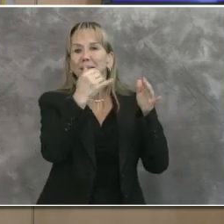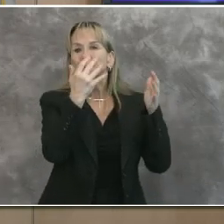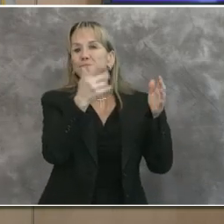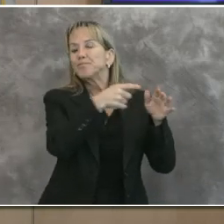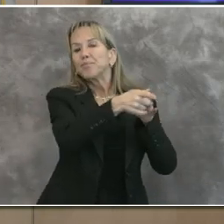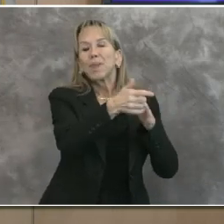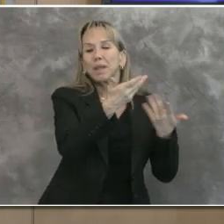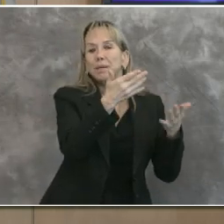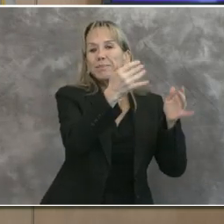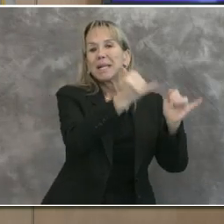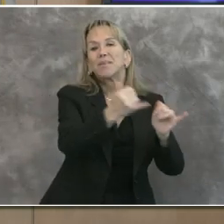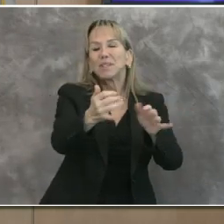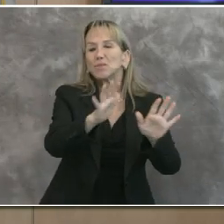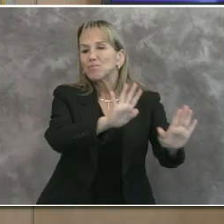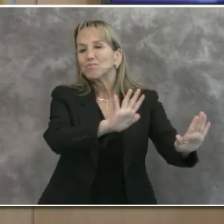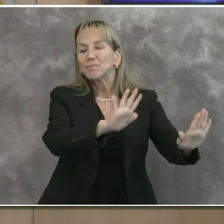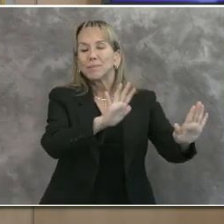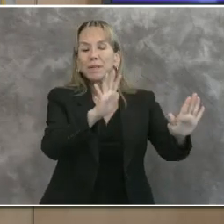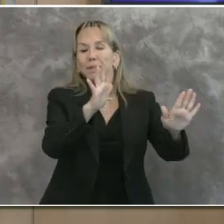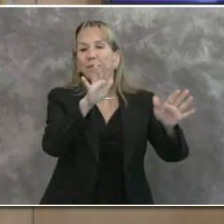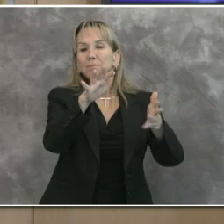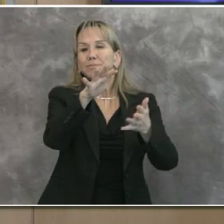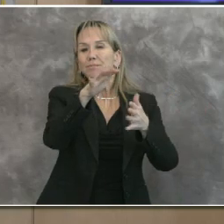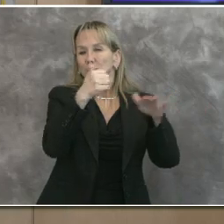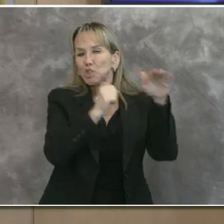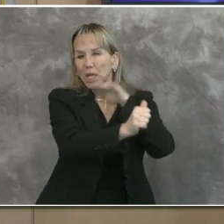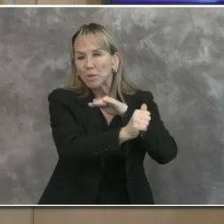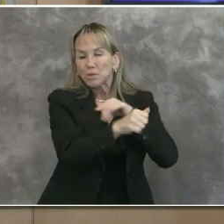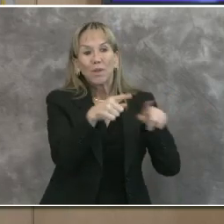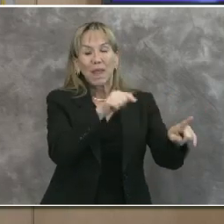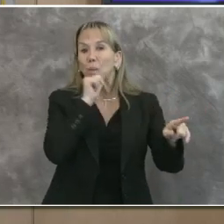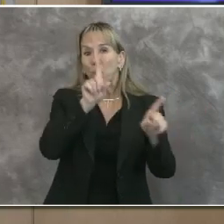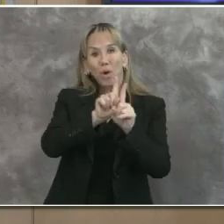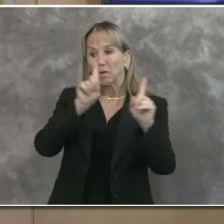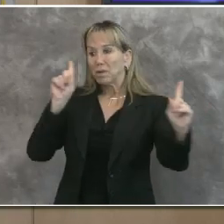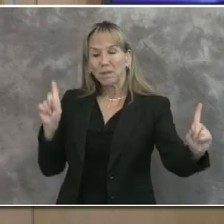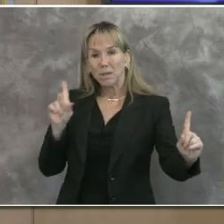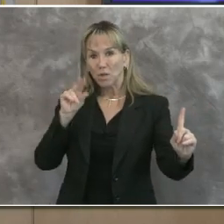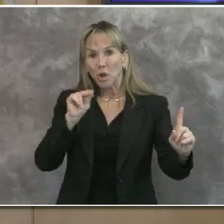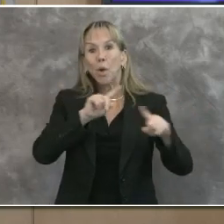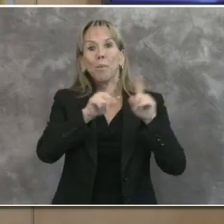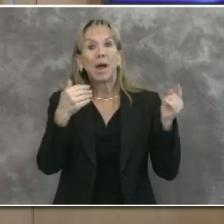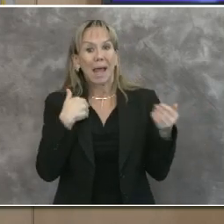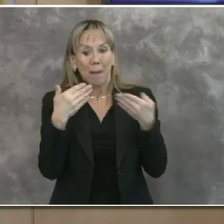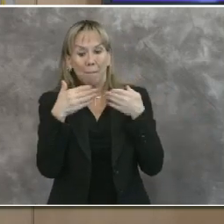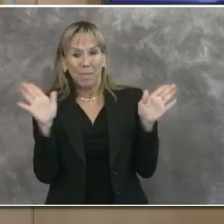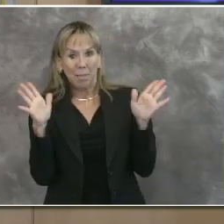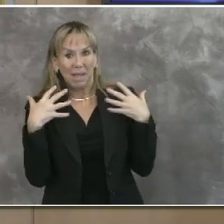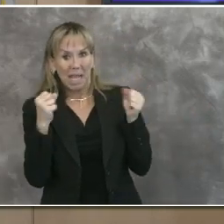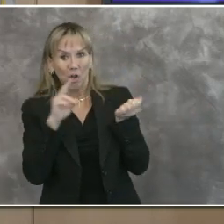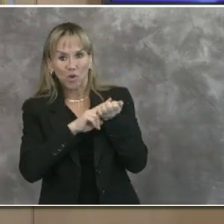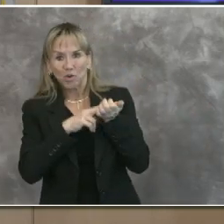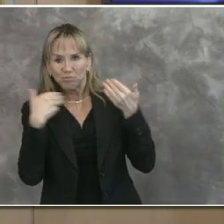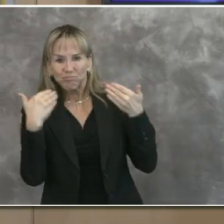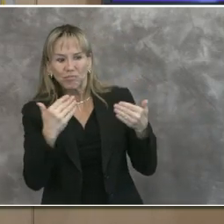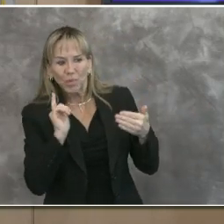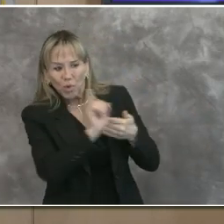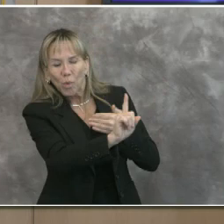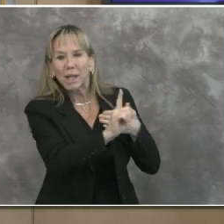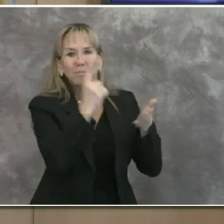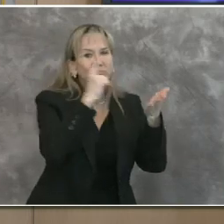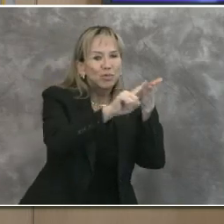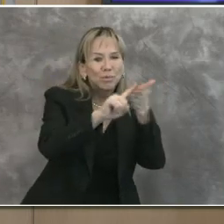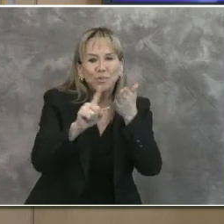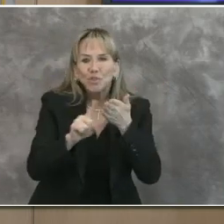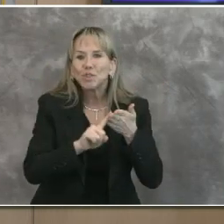shelters. They weren't physically distanced, but we were able to get public health nurses in there to look for symptoms, to check for temperatures. We did remove folks